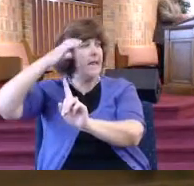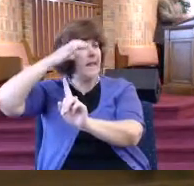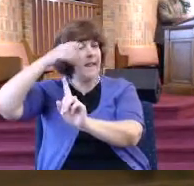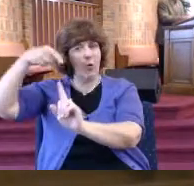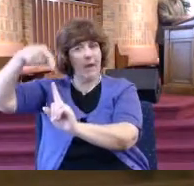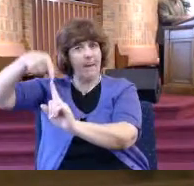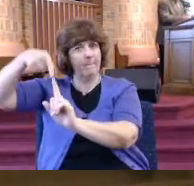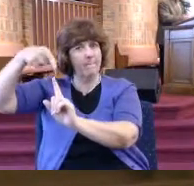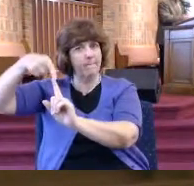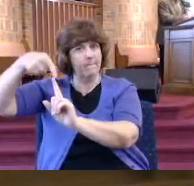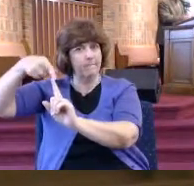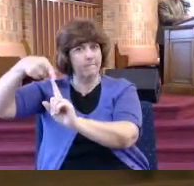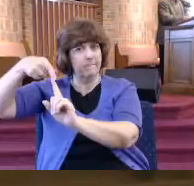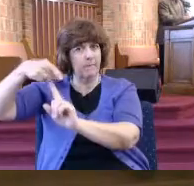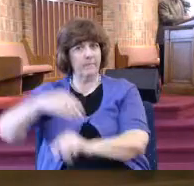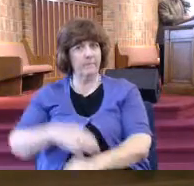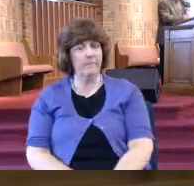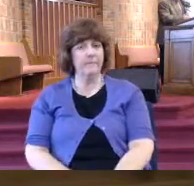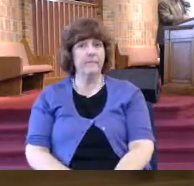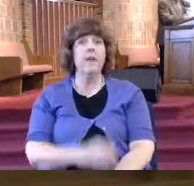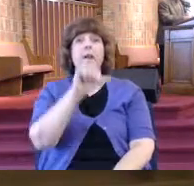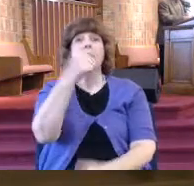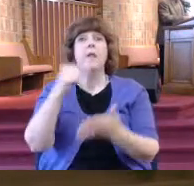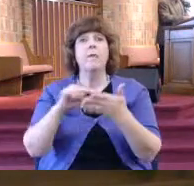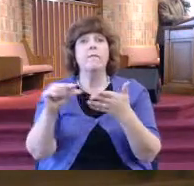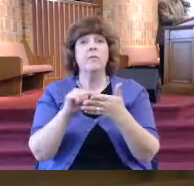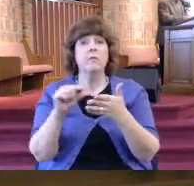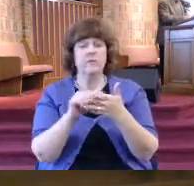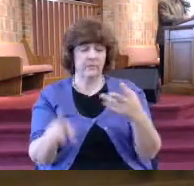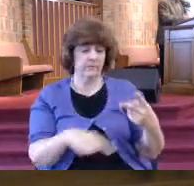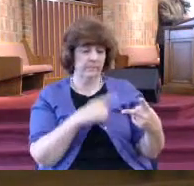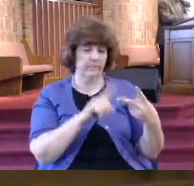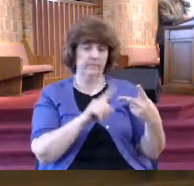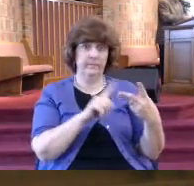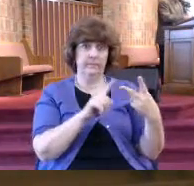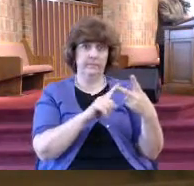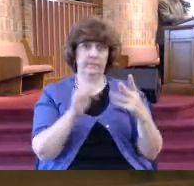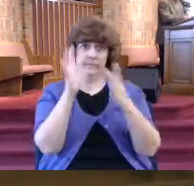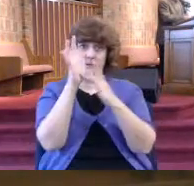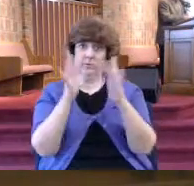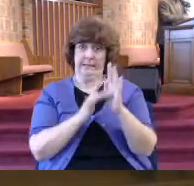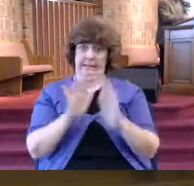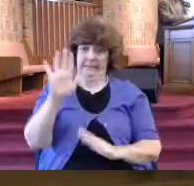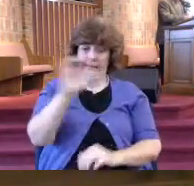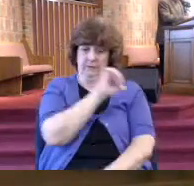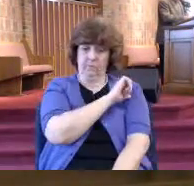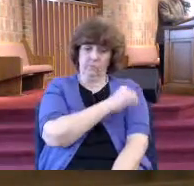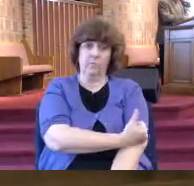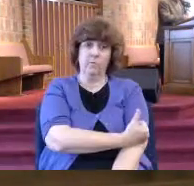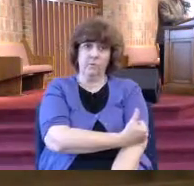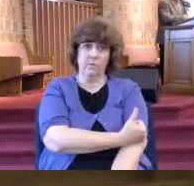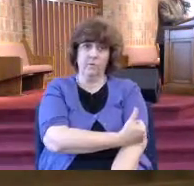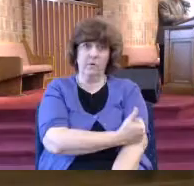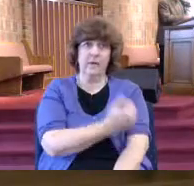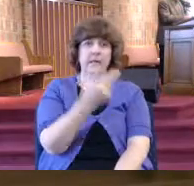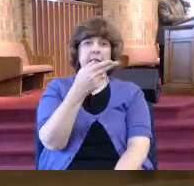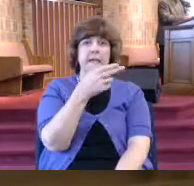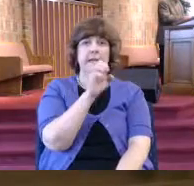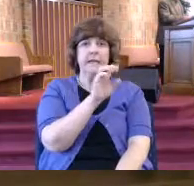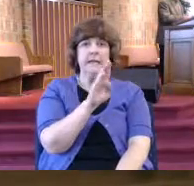The second reference that I'd like to make to establishing the authority of Jesus is found in the book of